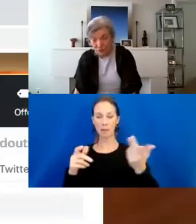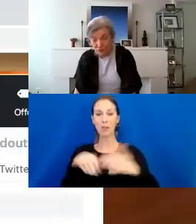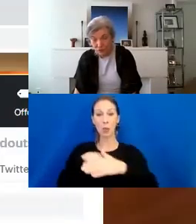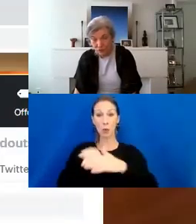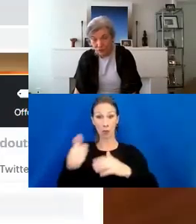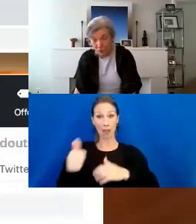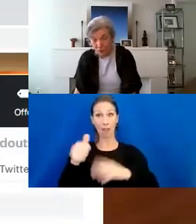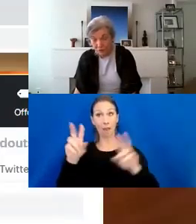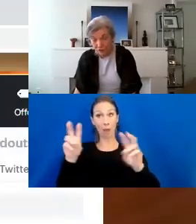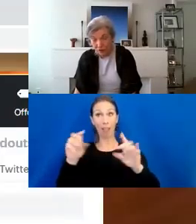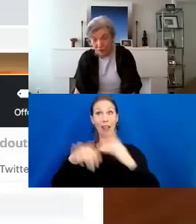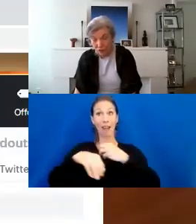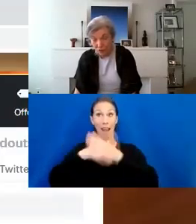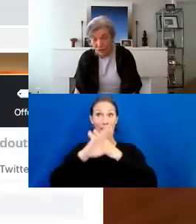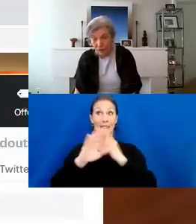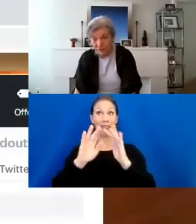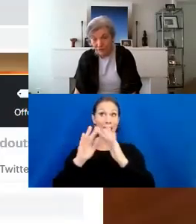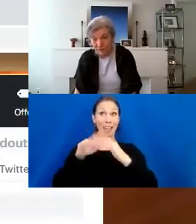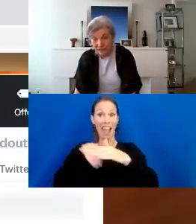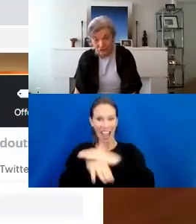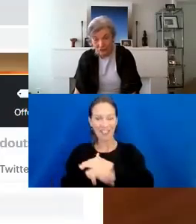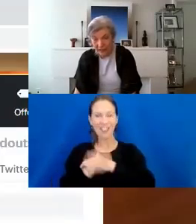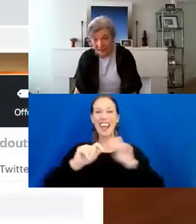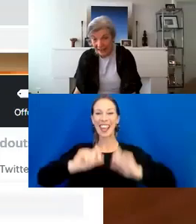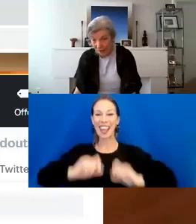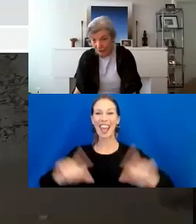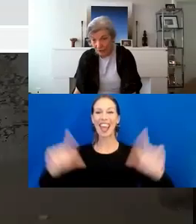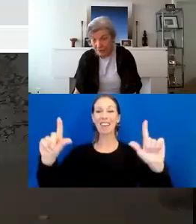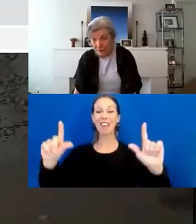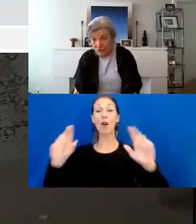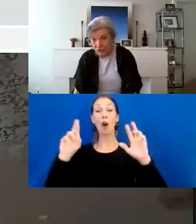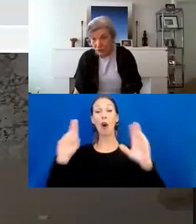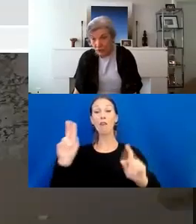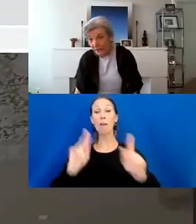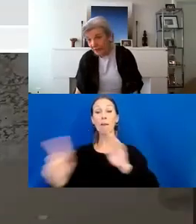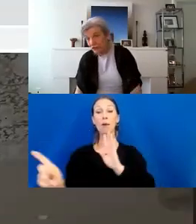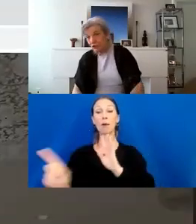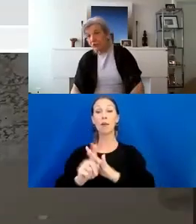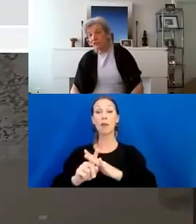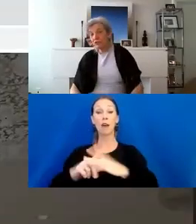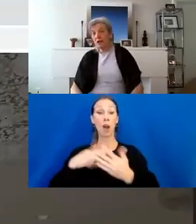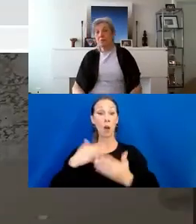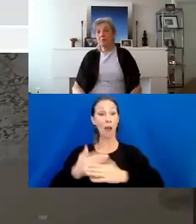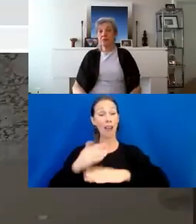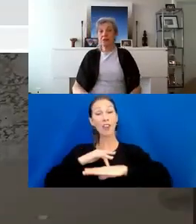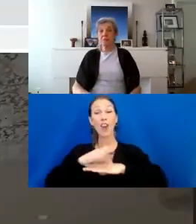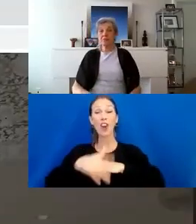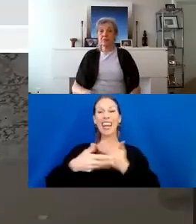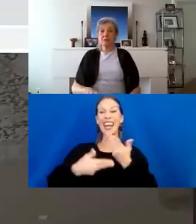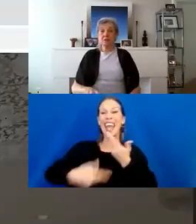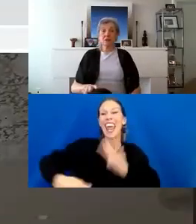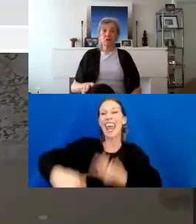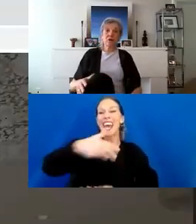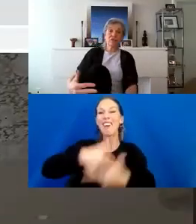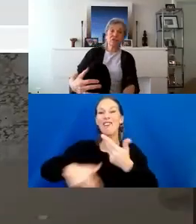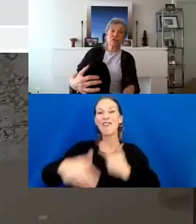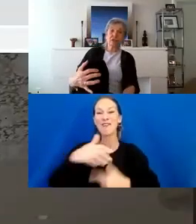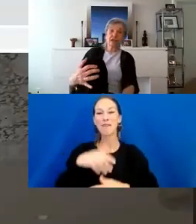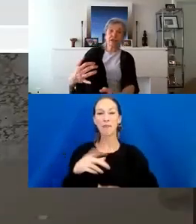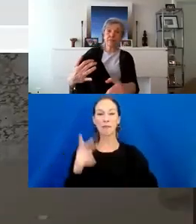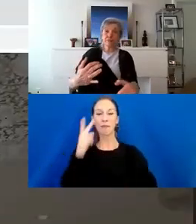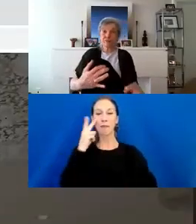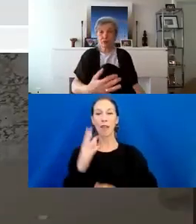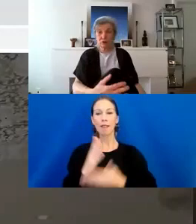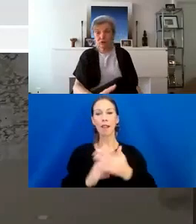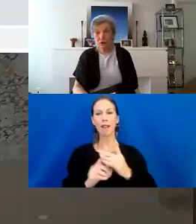come as, we hope people come early, often, and actually hang out. So that I saw some questions that